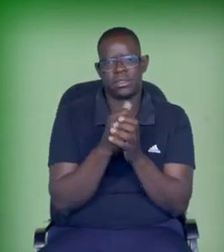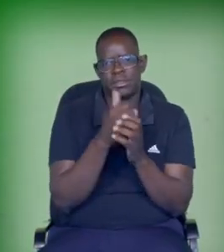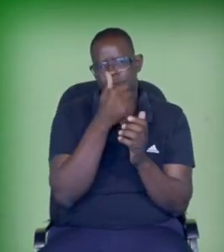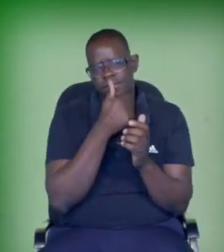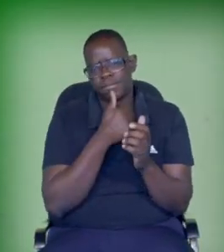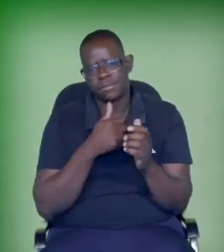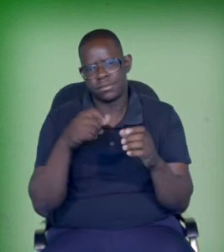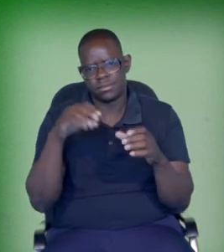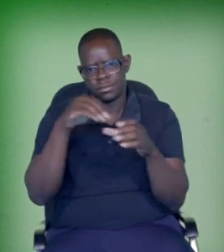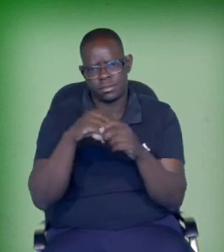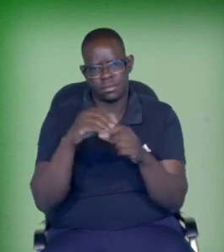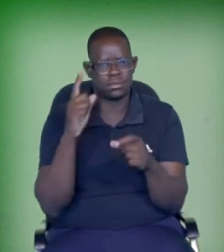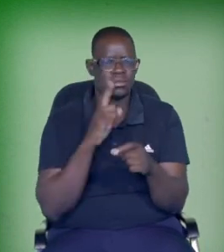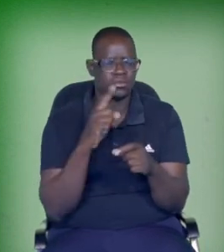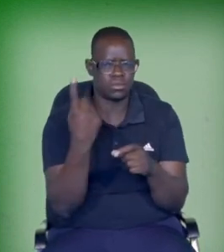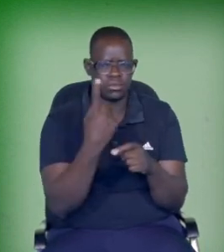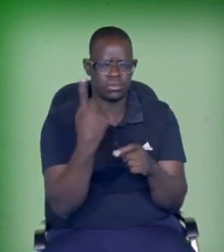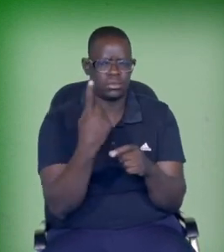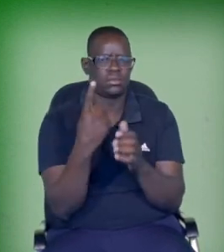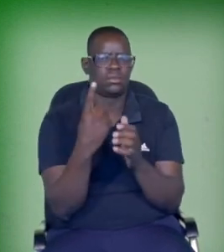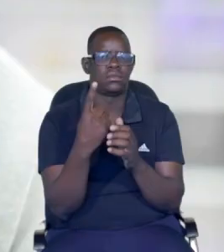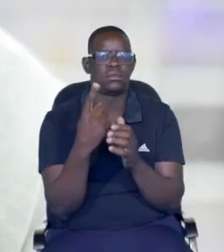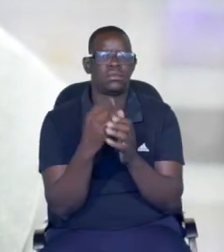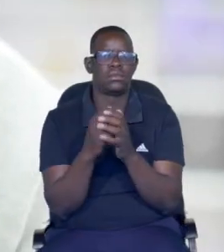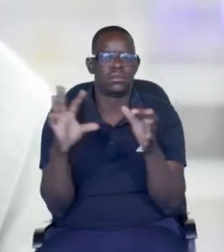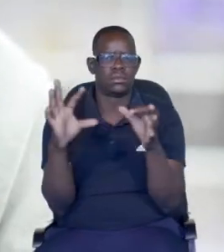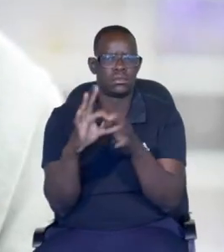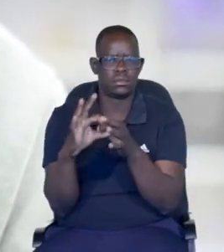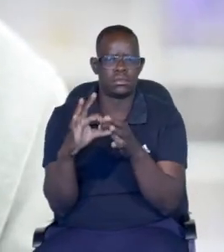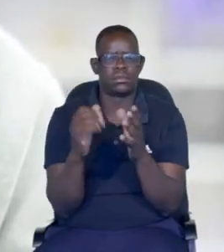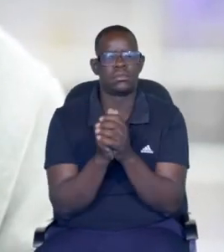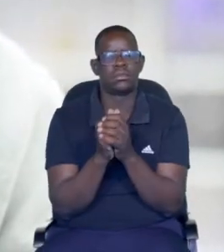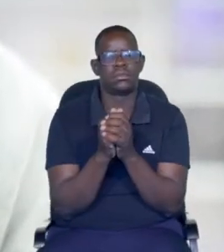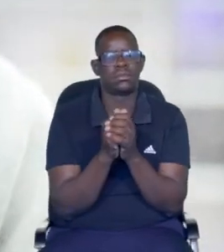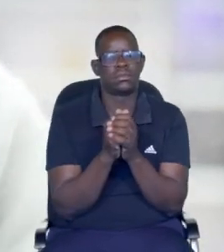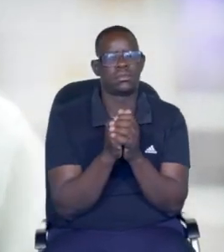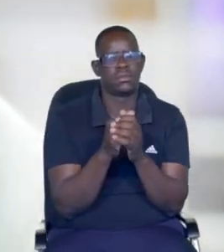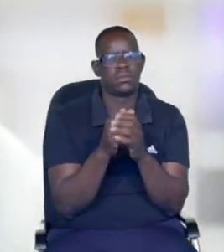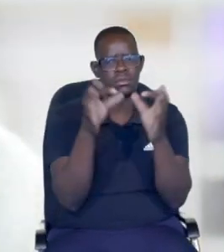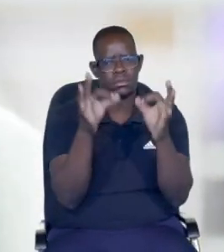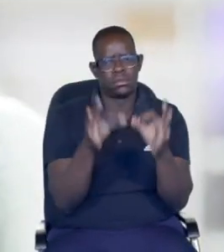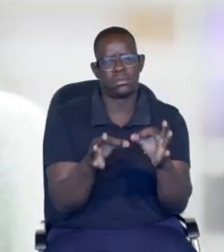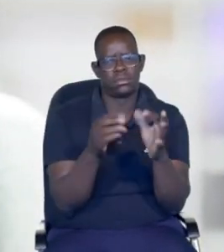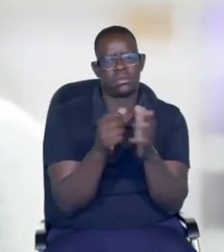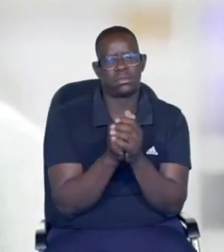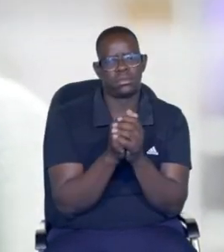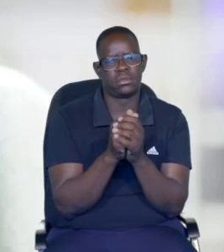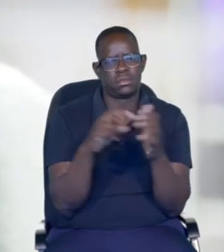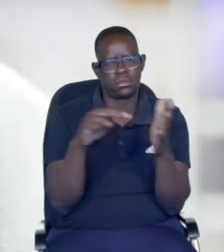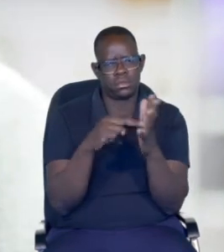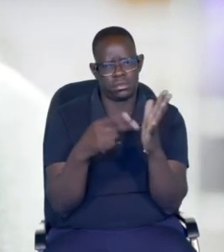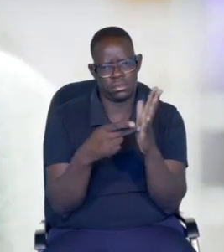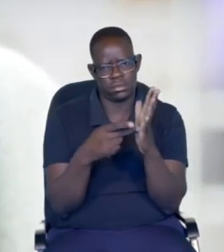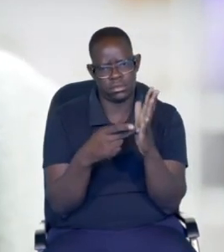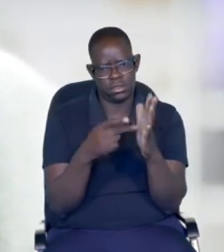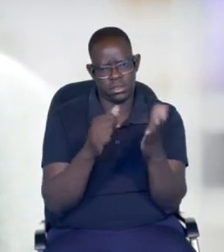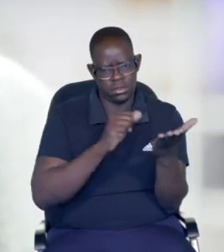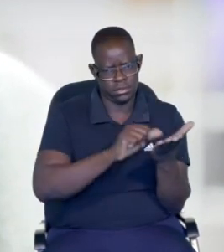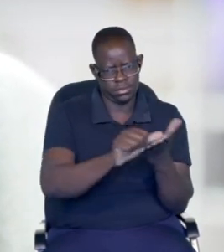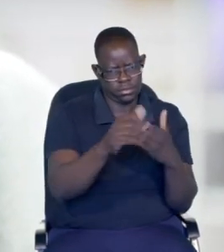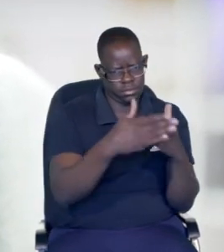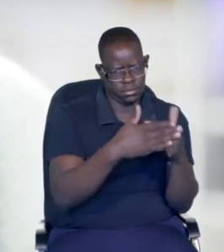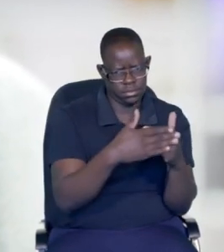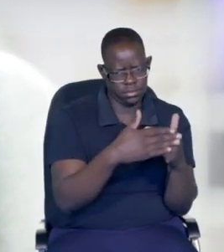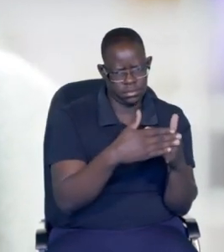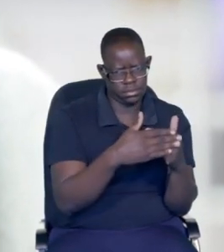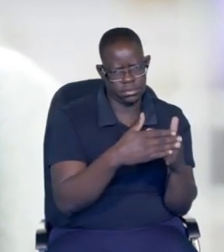personal accounts are treated as one account. I see. So, meaning that if the owner cannot pay his debts,